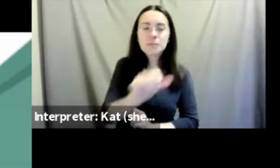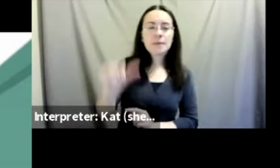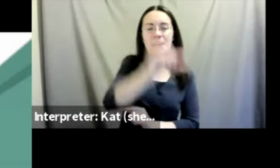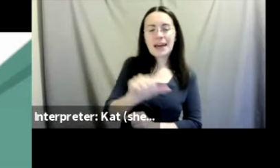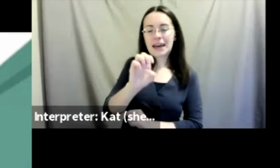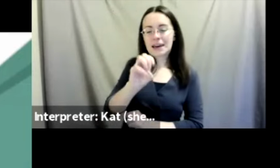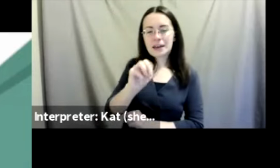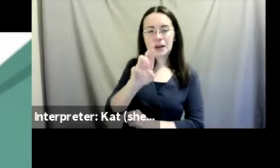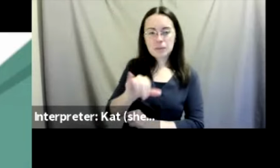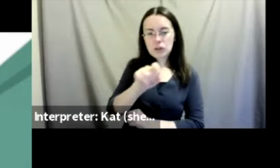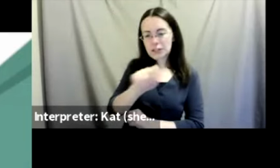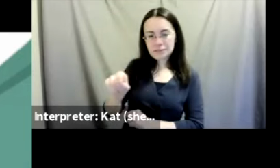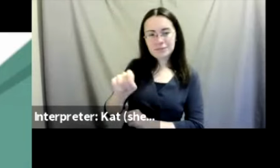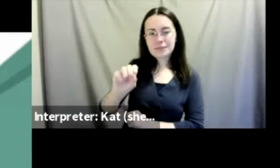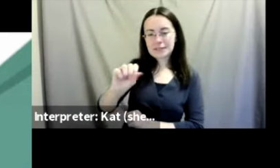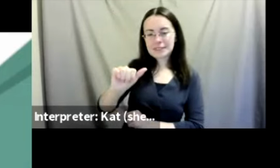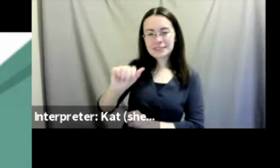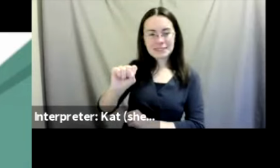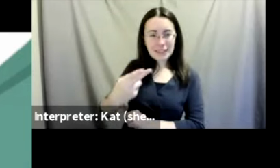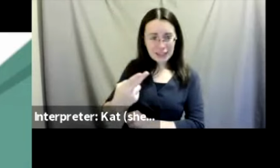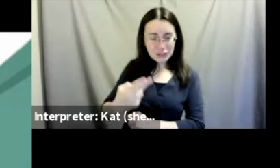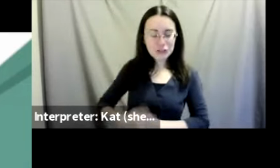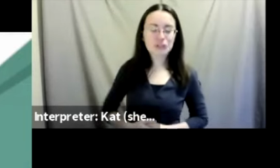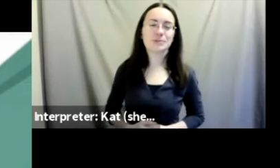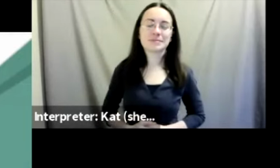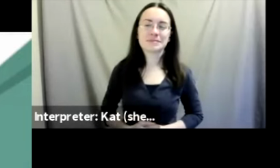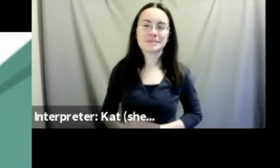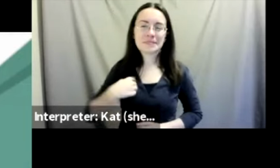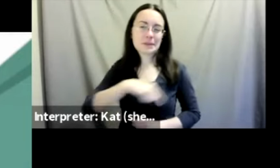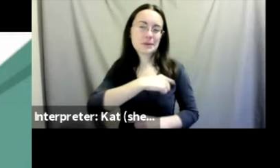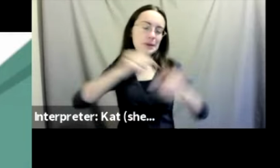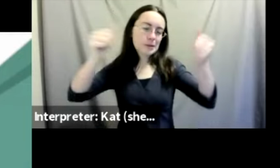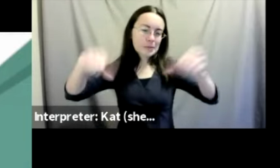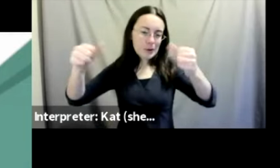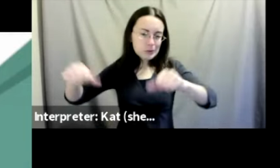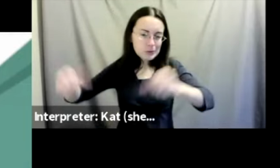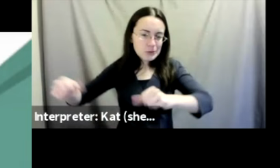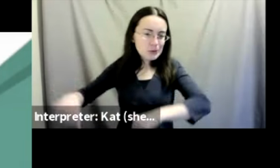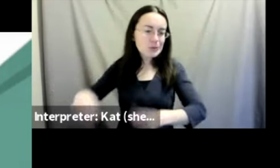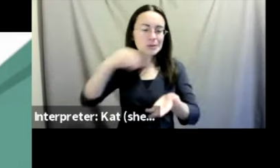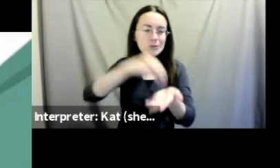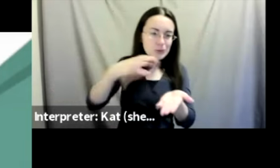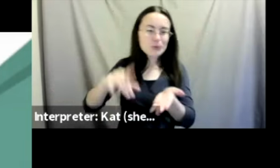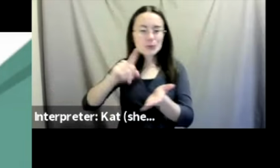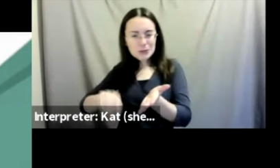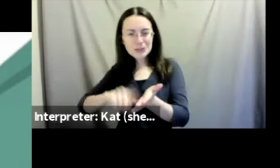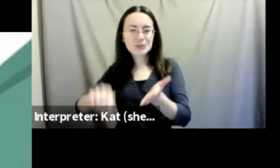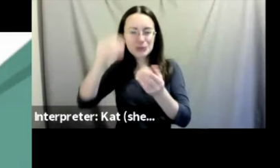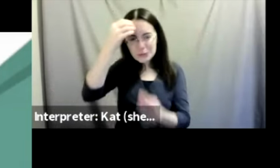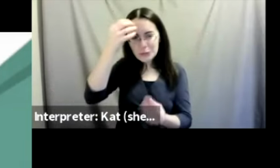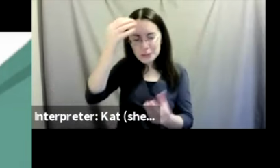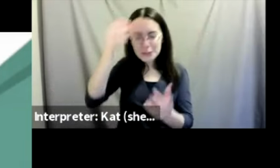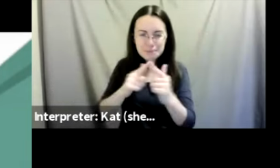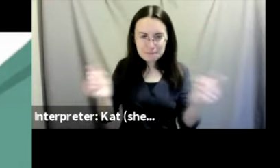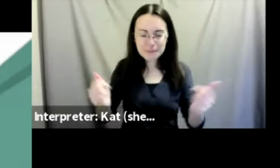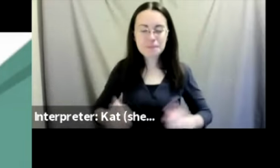Emory_SASH. We post about our students and our research, and we'll be posting